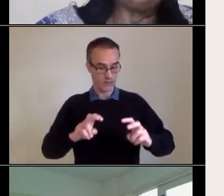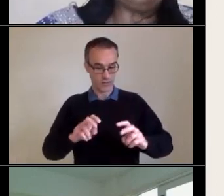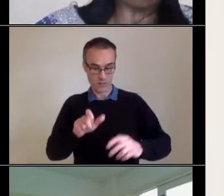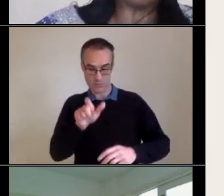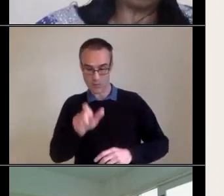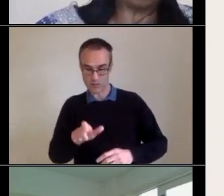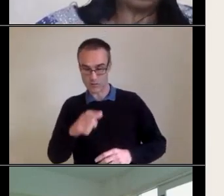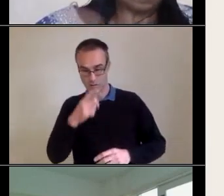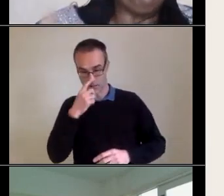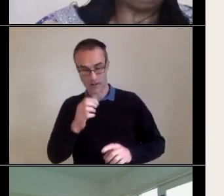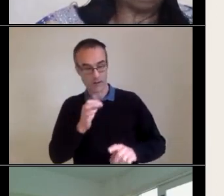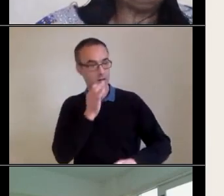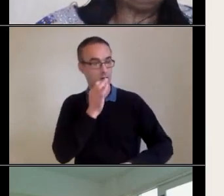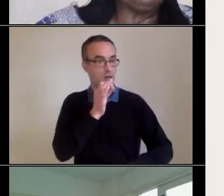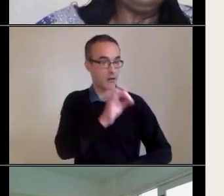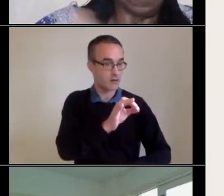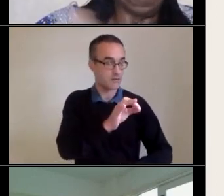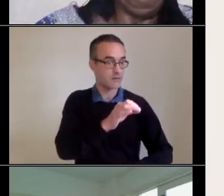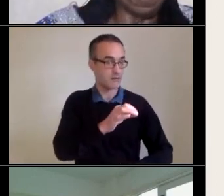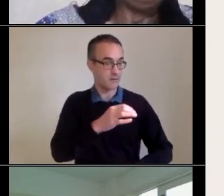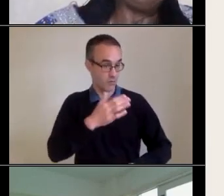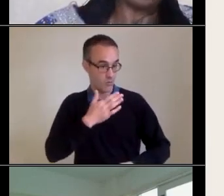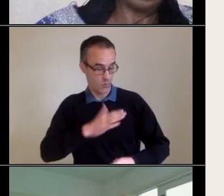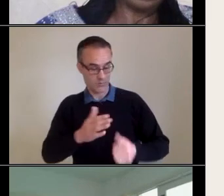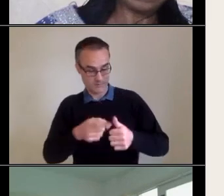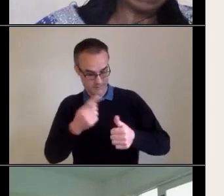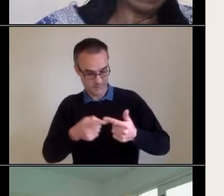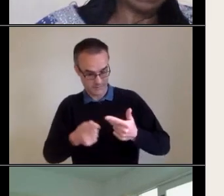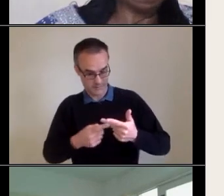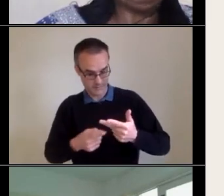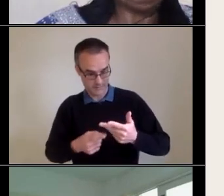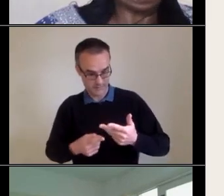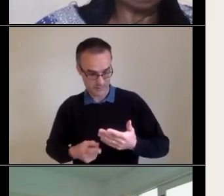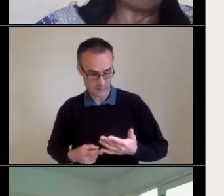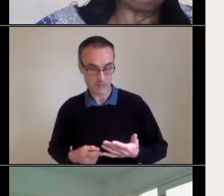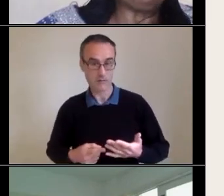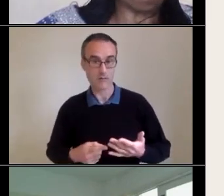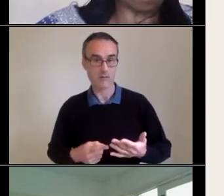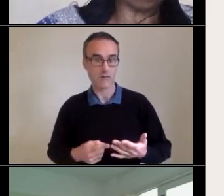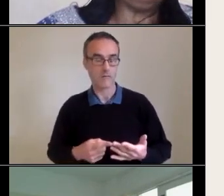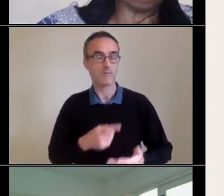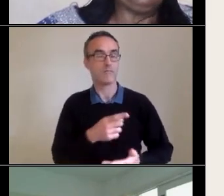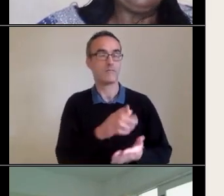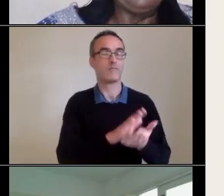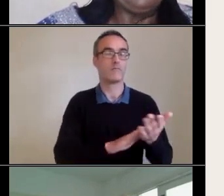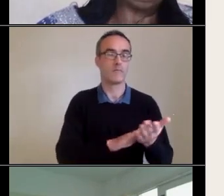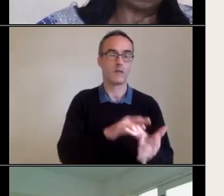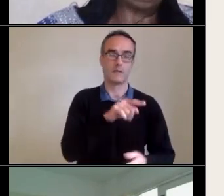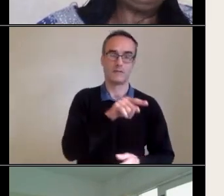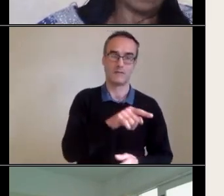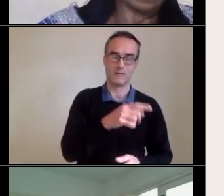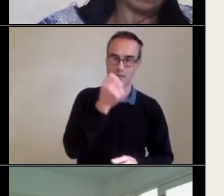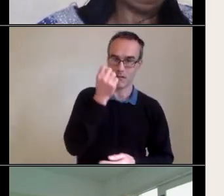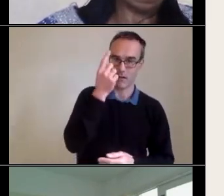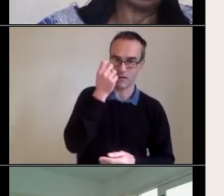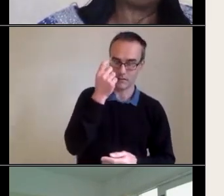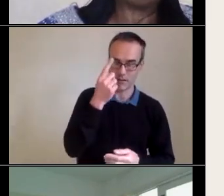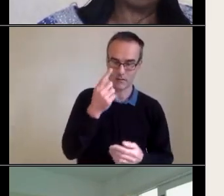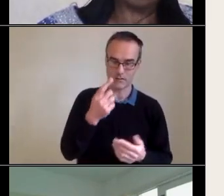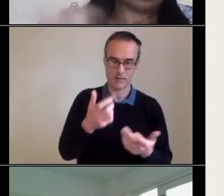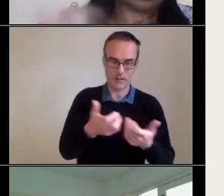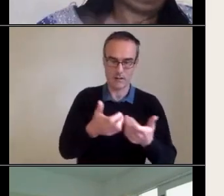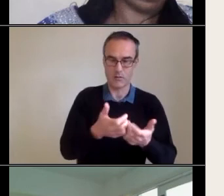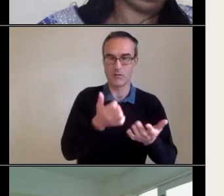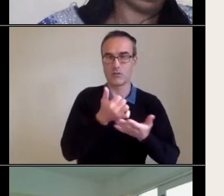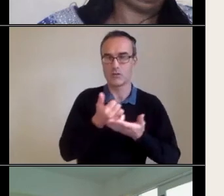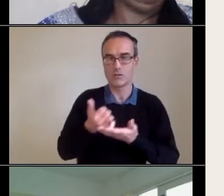and that is what we want, or that we need somebody of this background. Our system of employment is